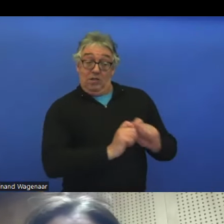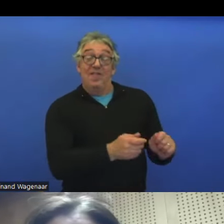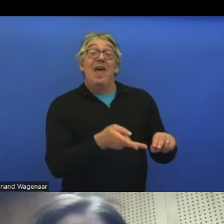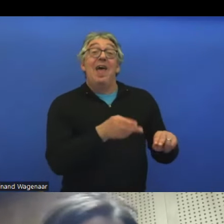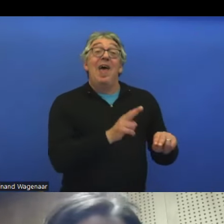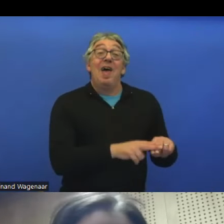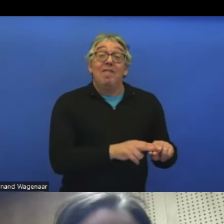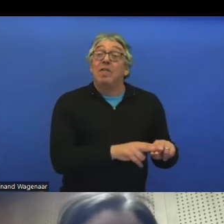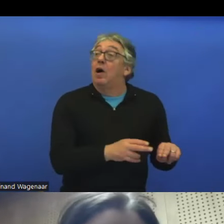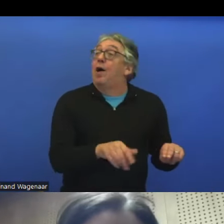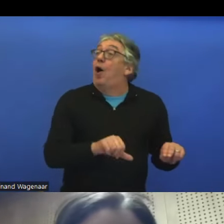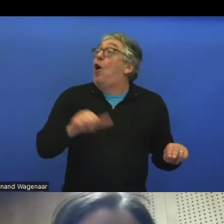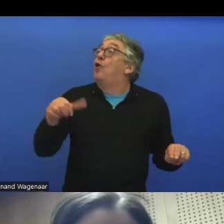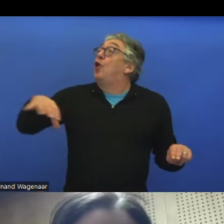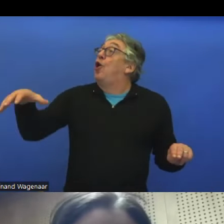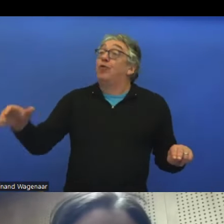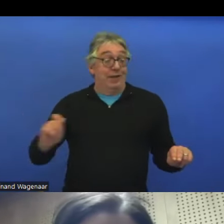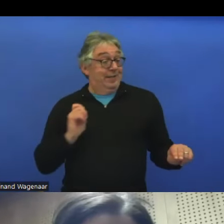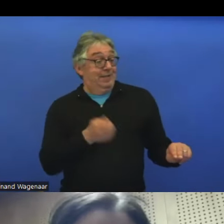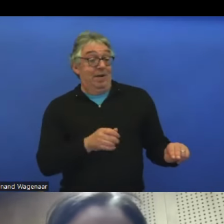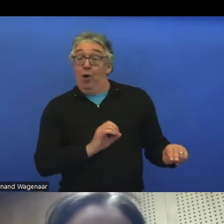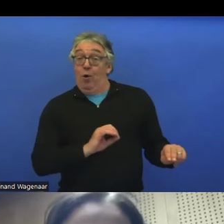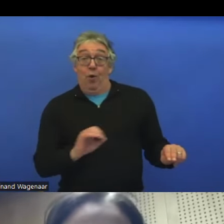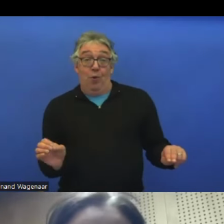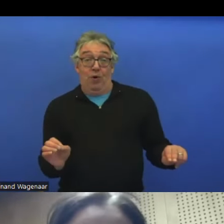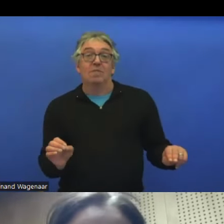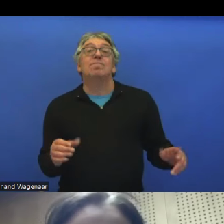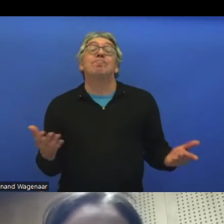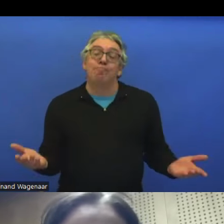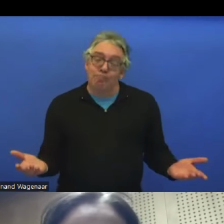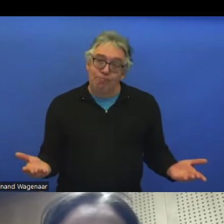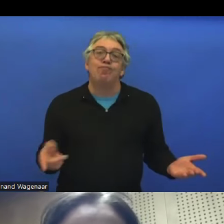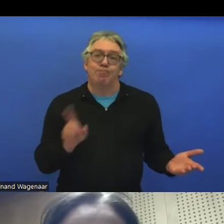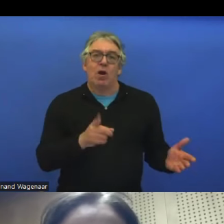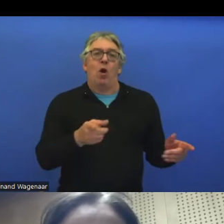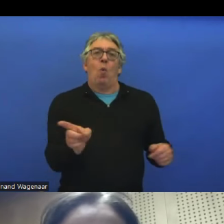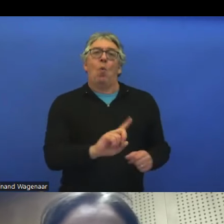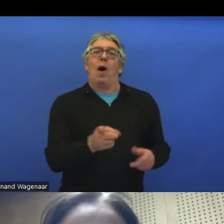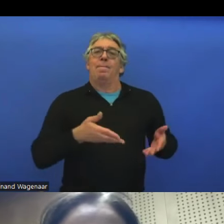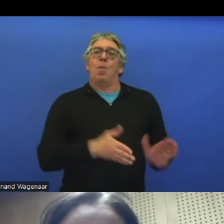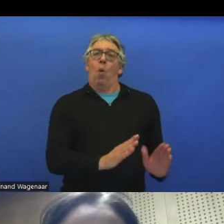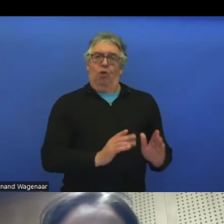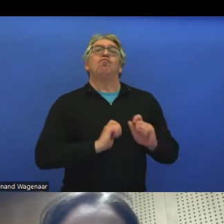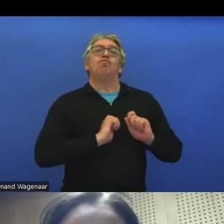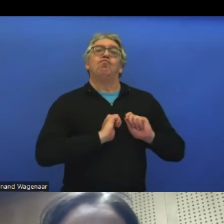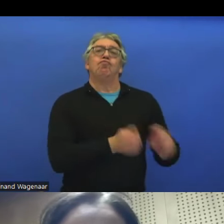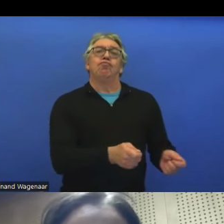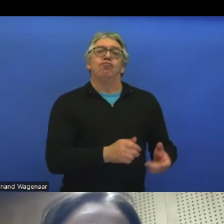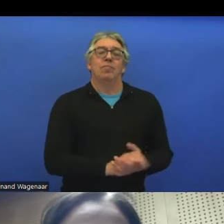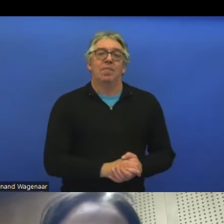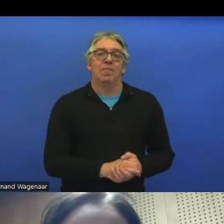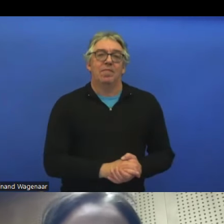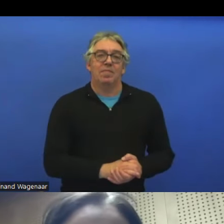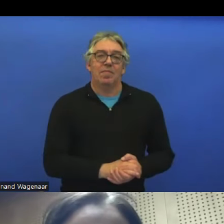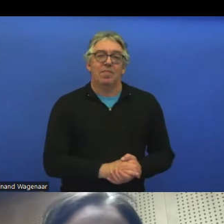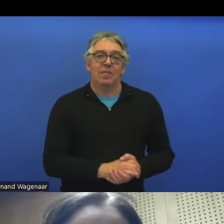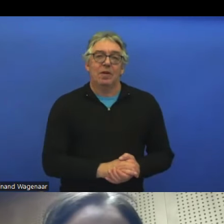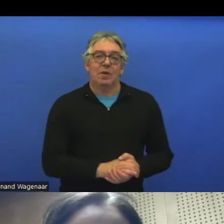So this would prevent, like in the situation that I sketched, then the child would